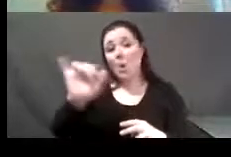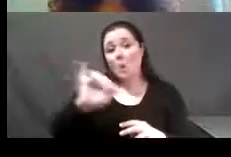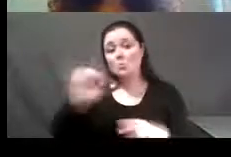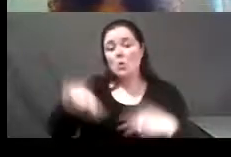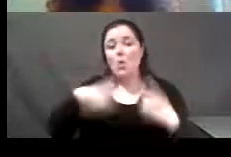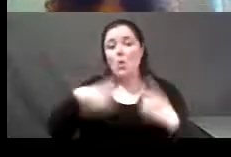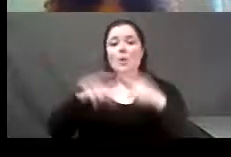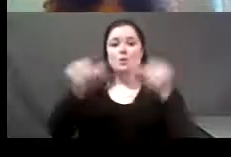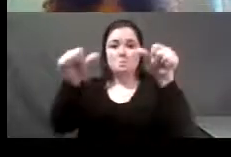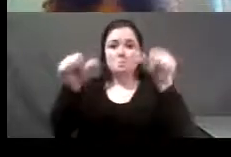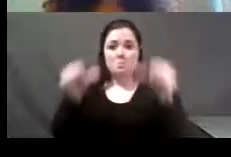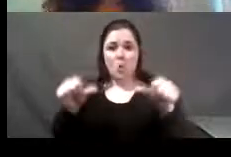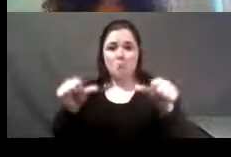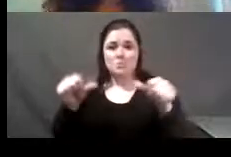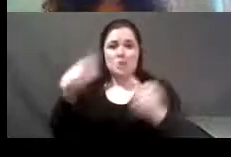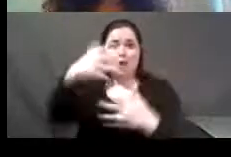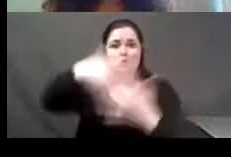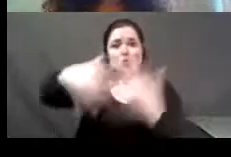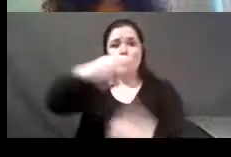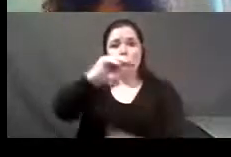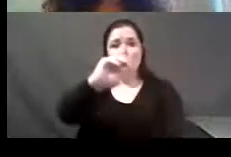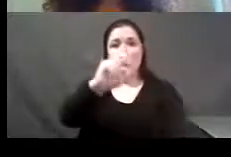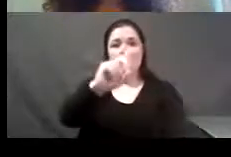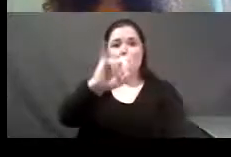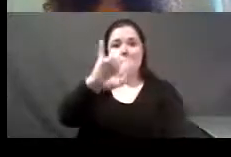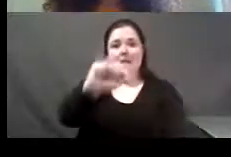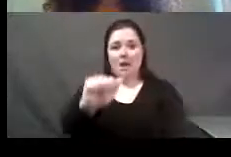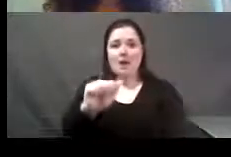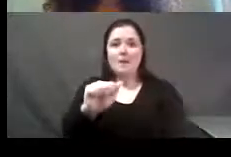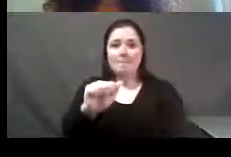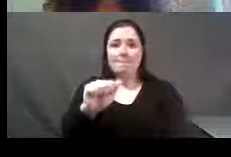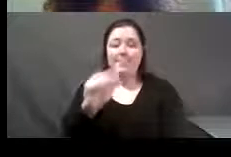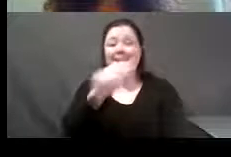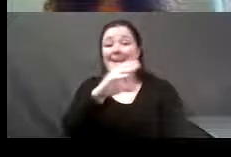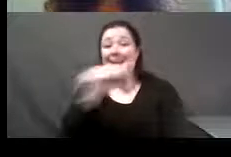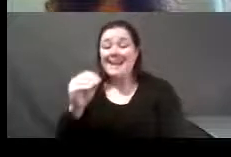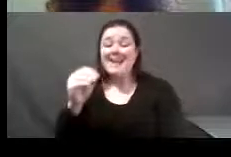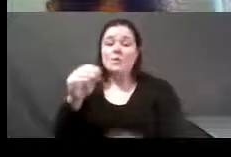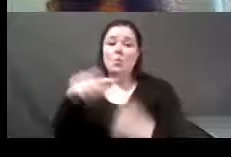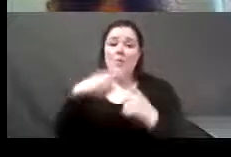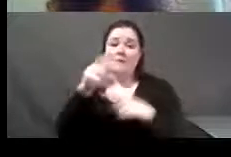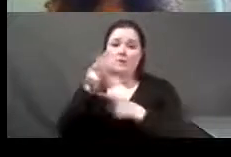on social media, as well as when there's videos.